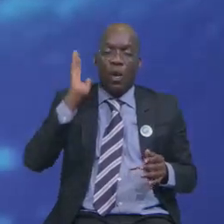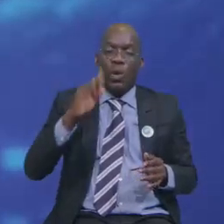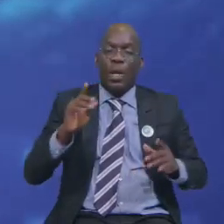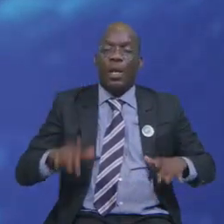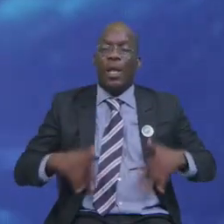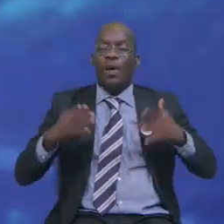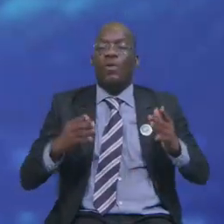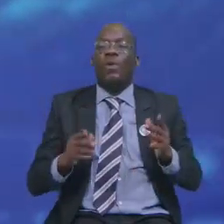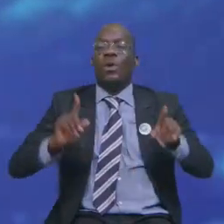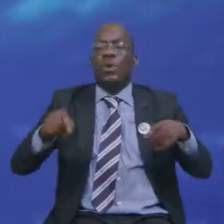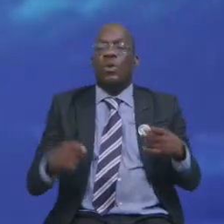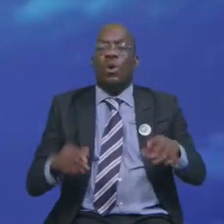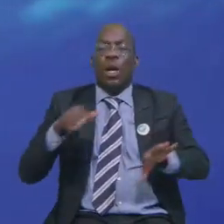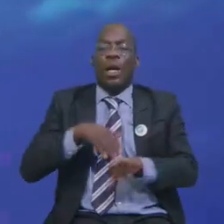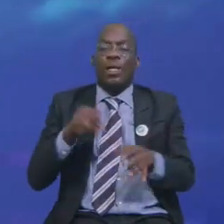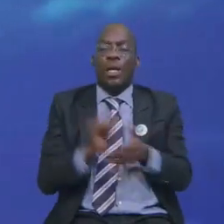Saul